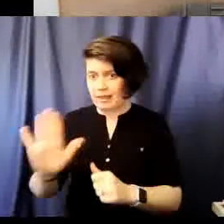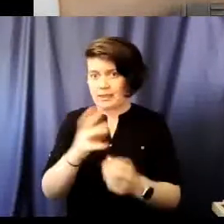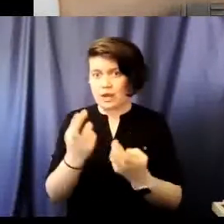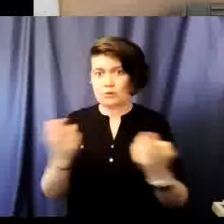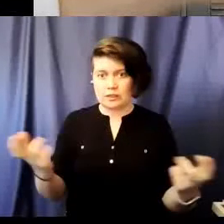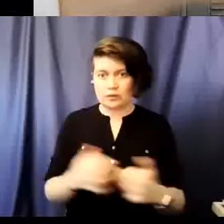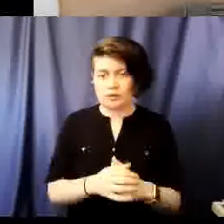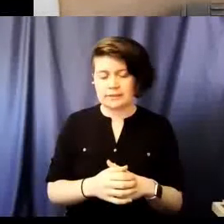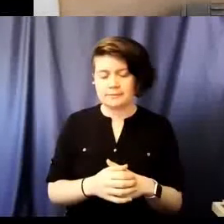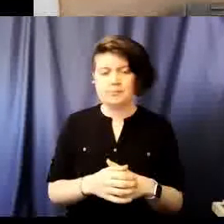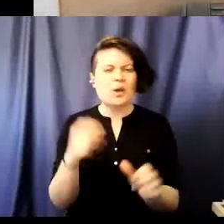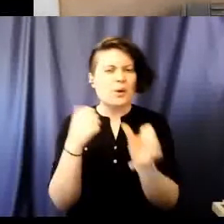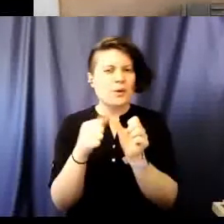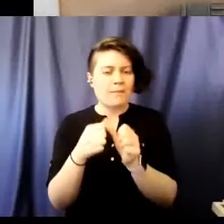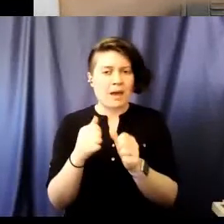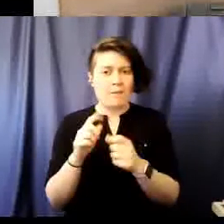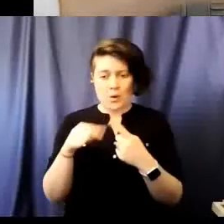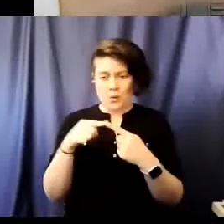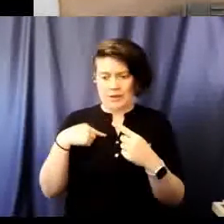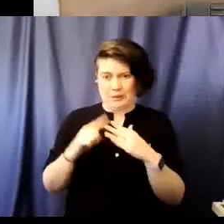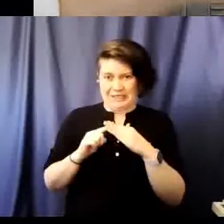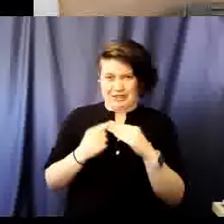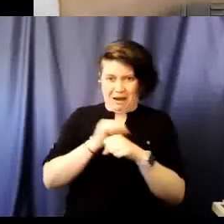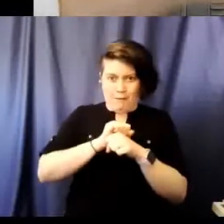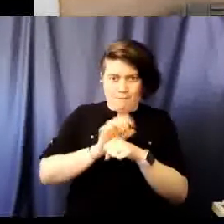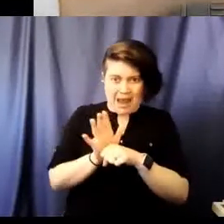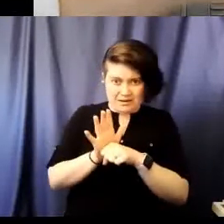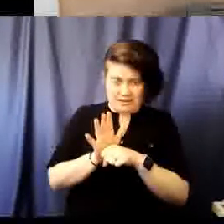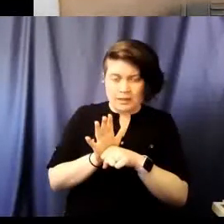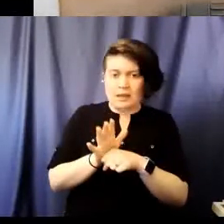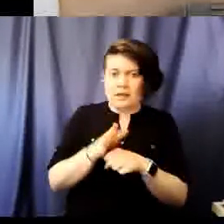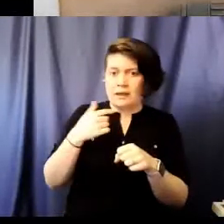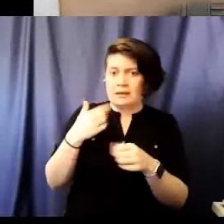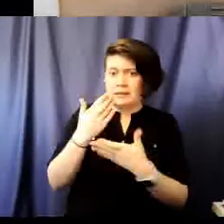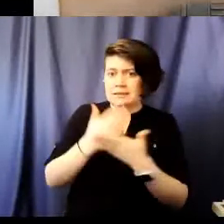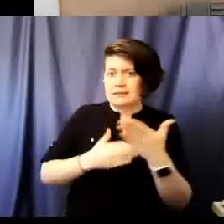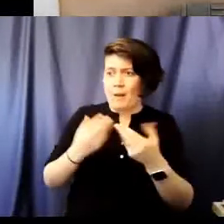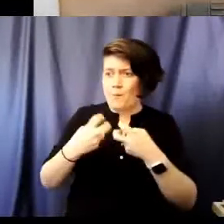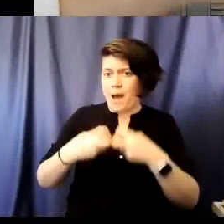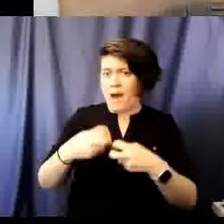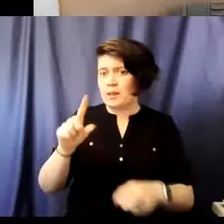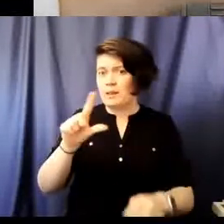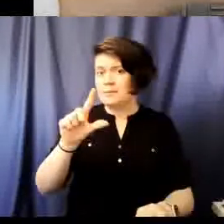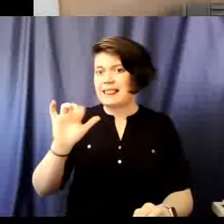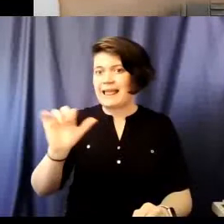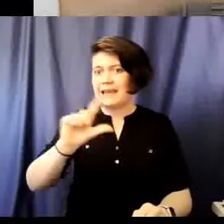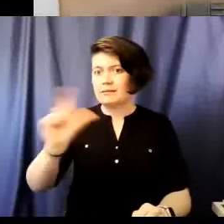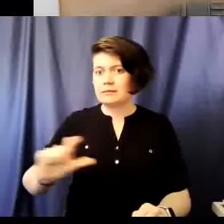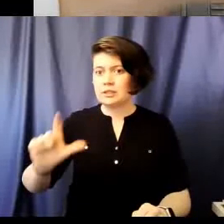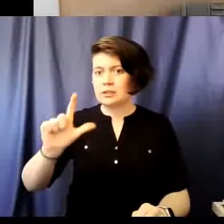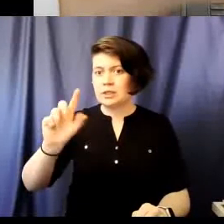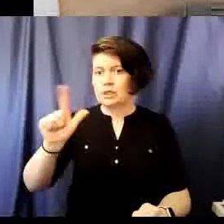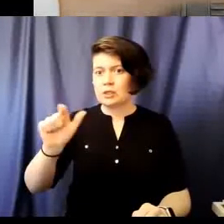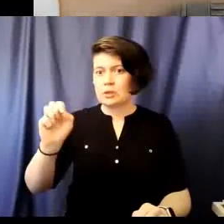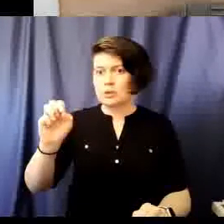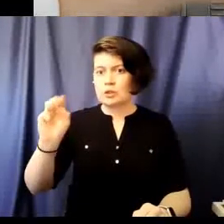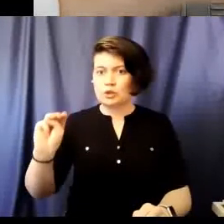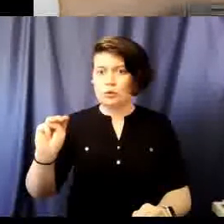were seeing how a lot of those bugs weren't really worked out, and we saw this with Zoom bombing and people harassing different groups